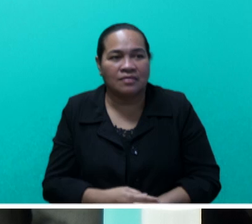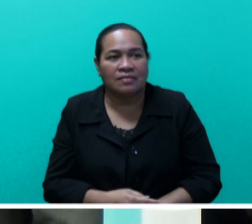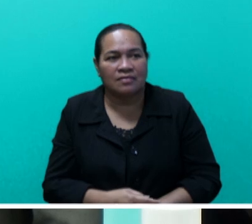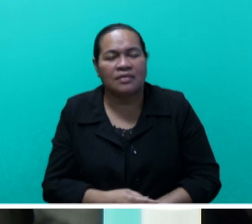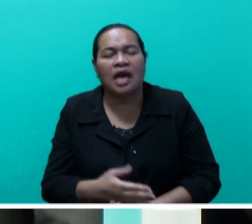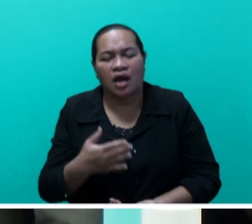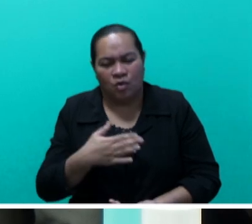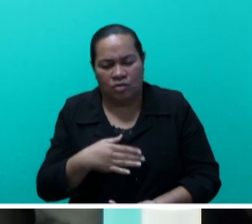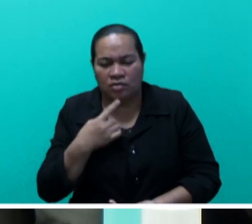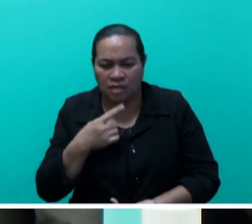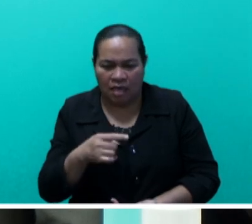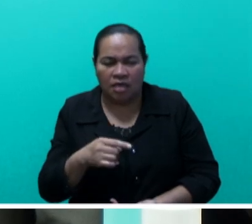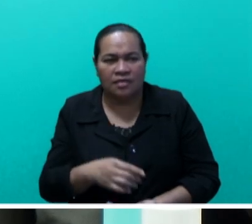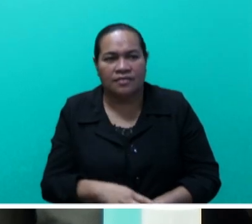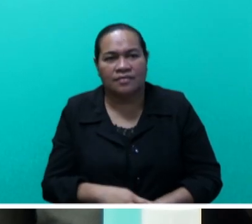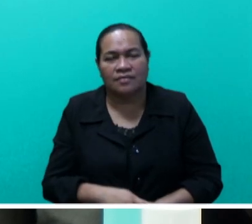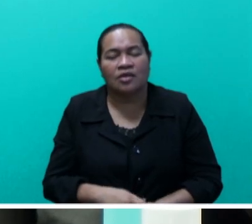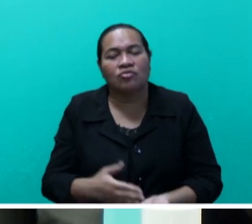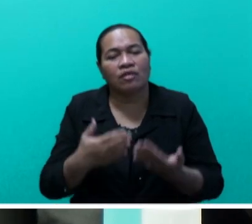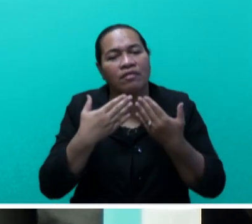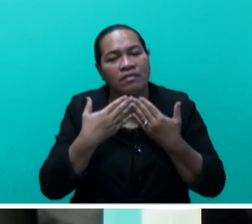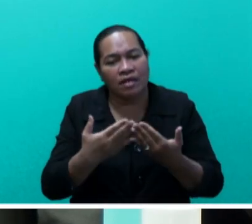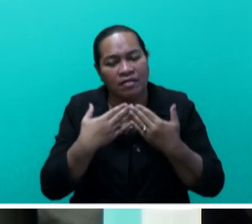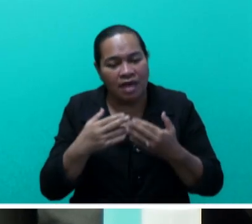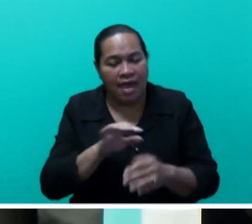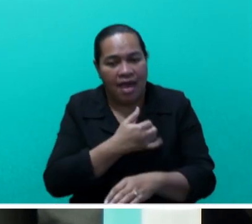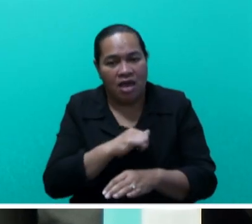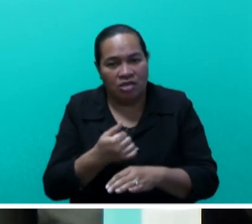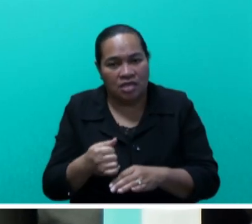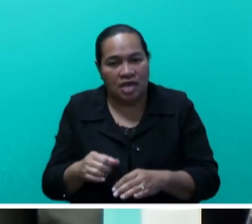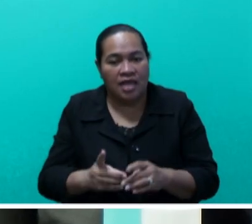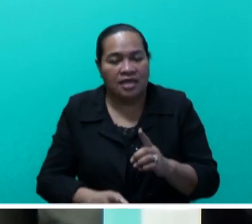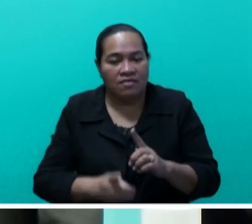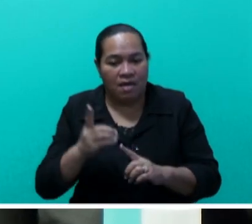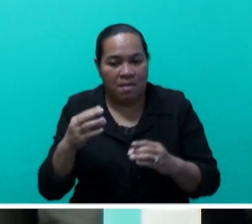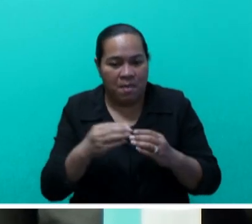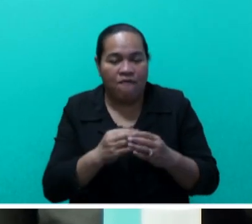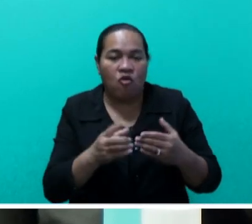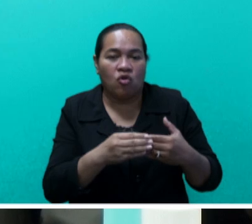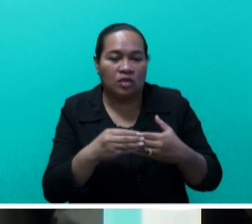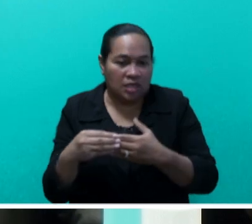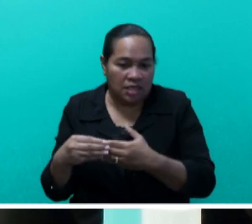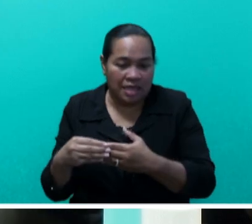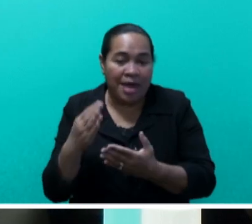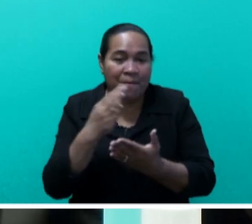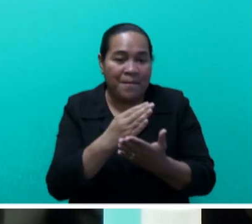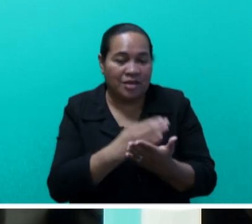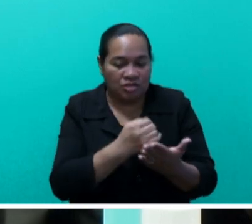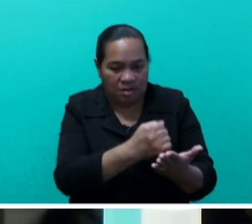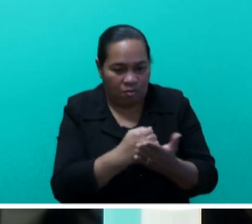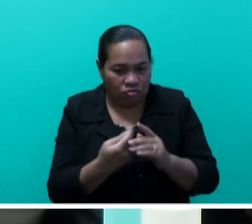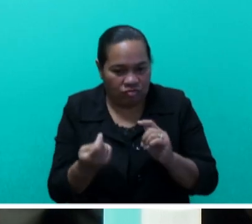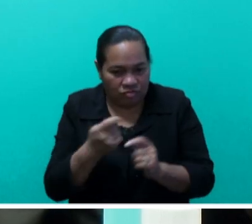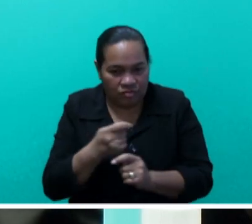take this opportunity, Mr. Speaker, to thank the Asian Development Bank for co-leading budget support reform